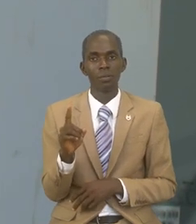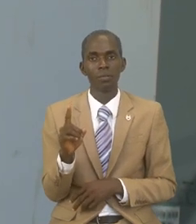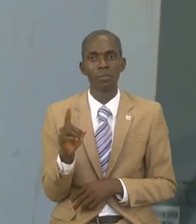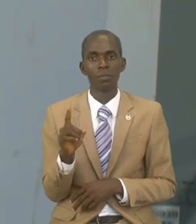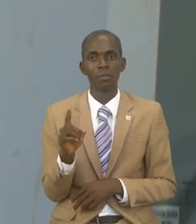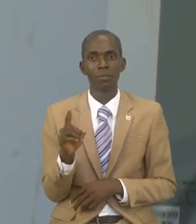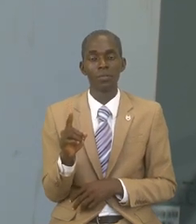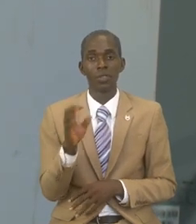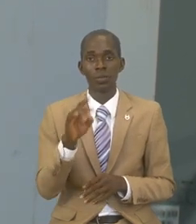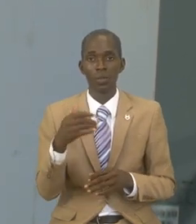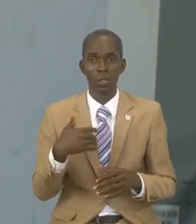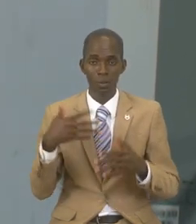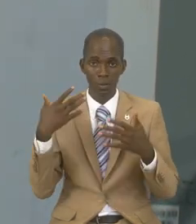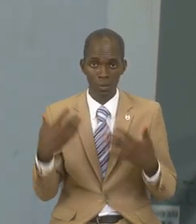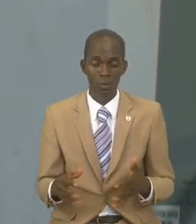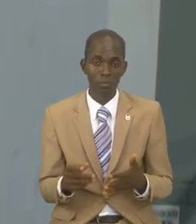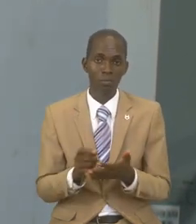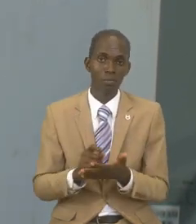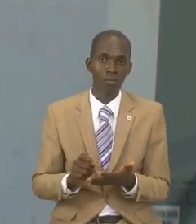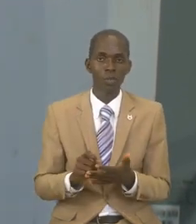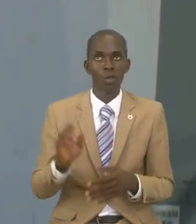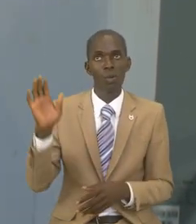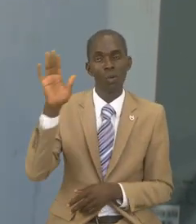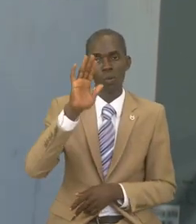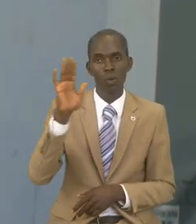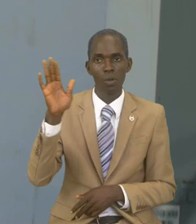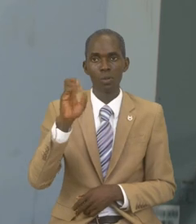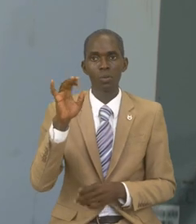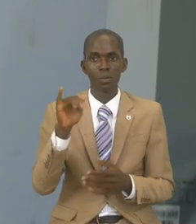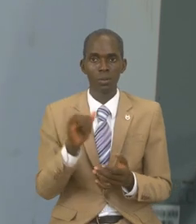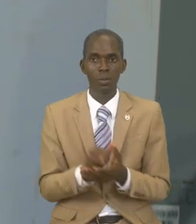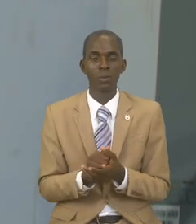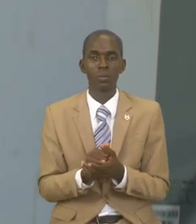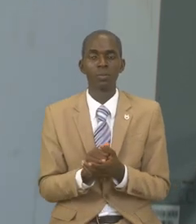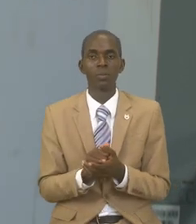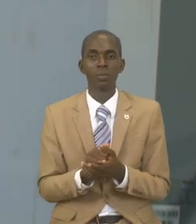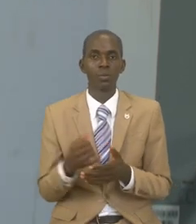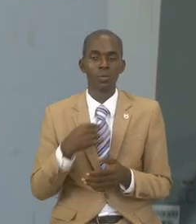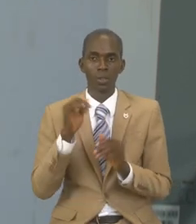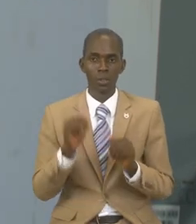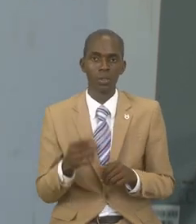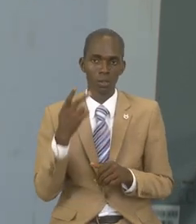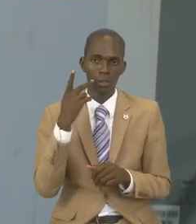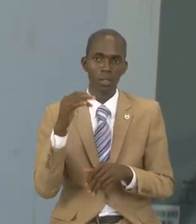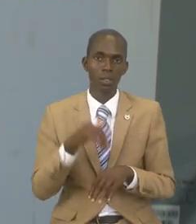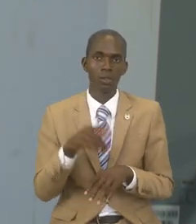if you are finished, wave to us so we can see. At the back,